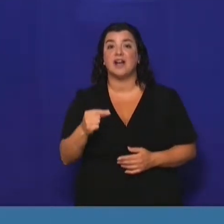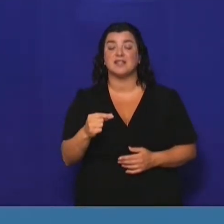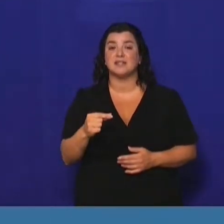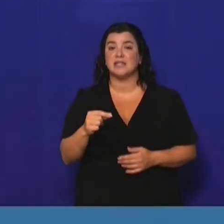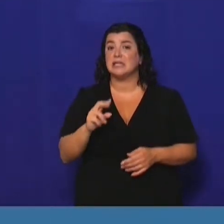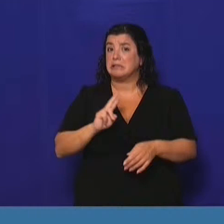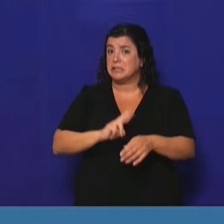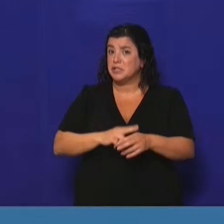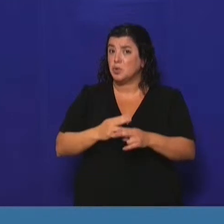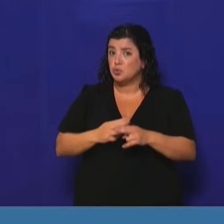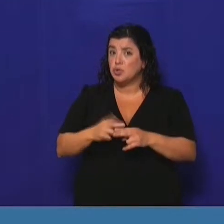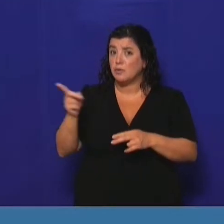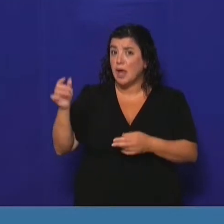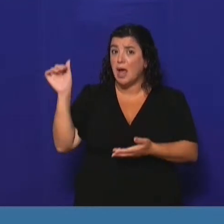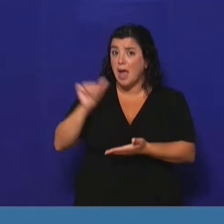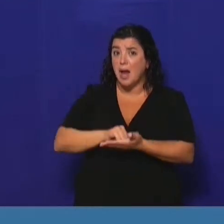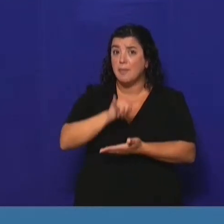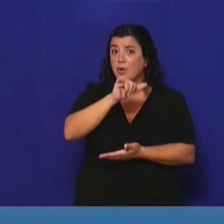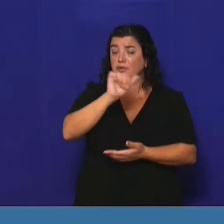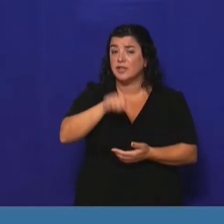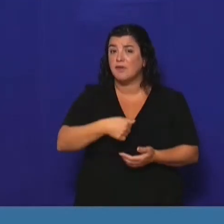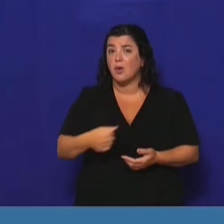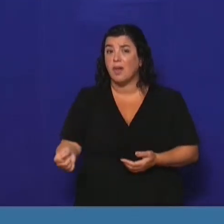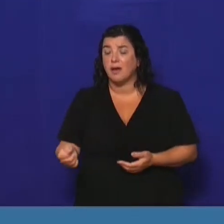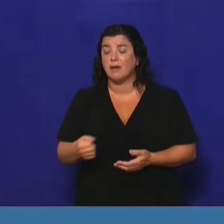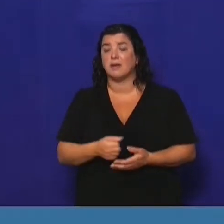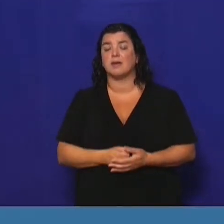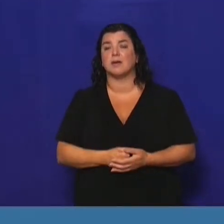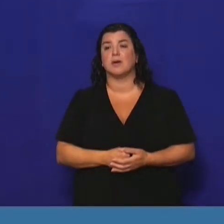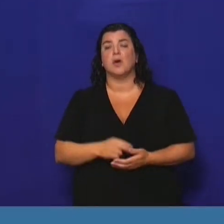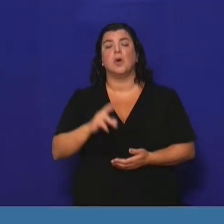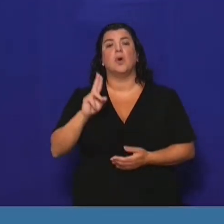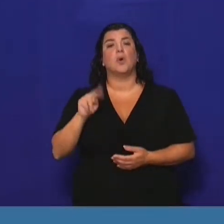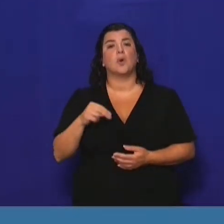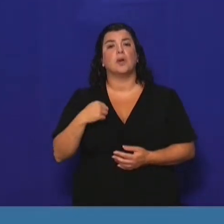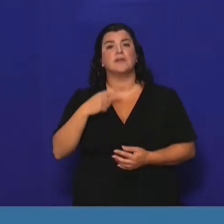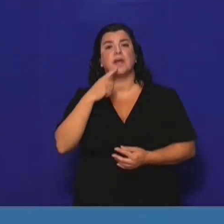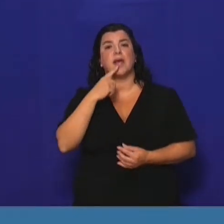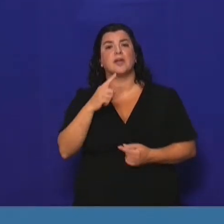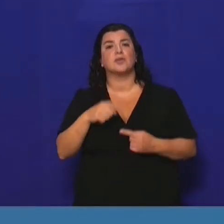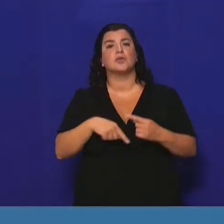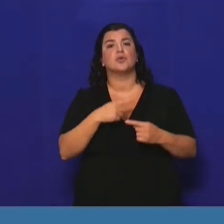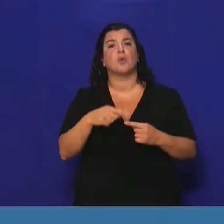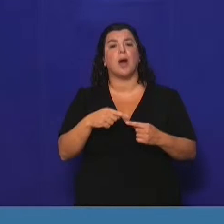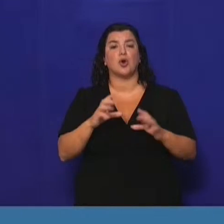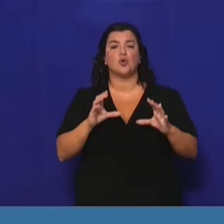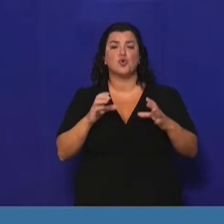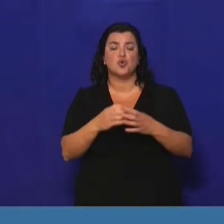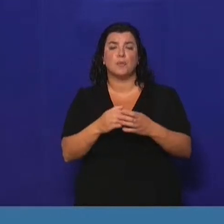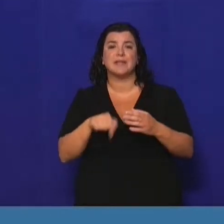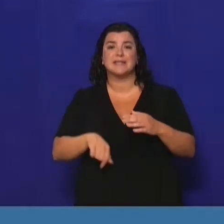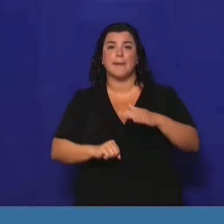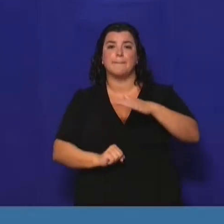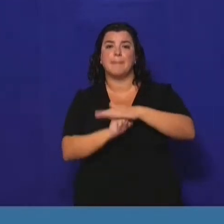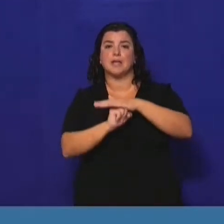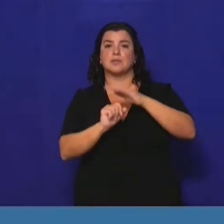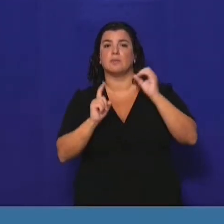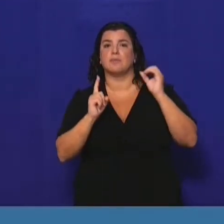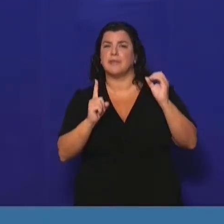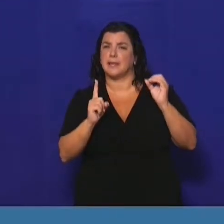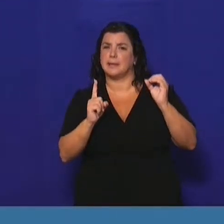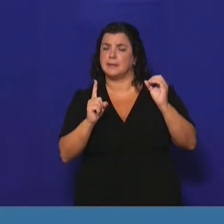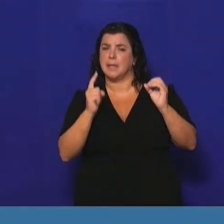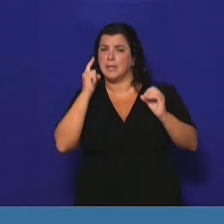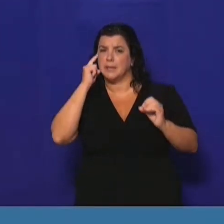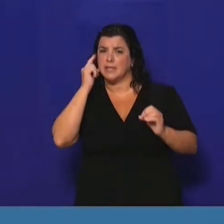airport? And you also mentioned the new measures announced this week where the groups have been reduced to just 10. Are we to expect more measures in the coming